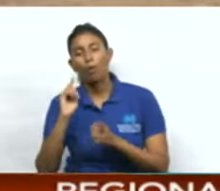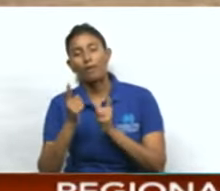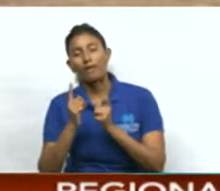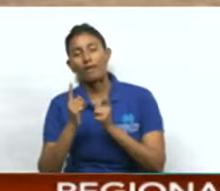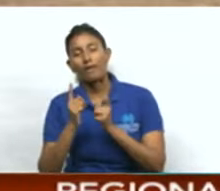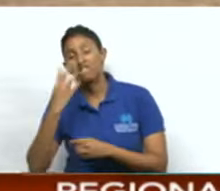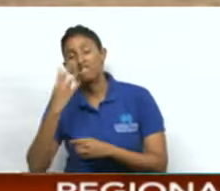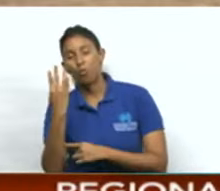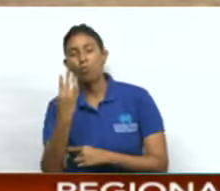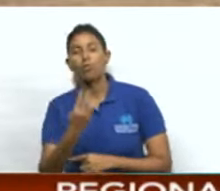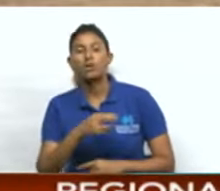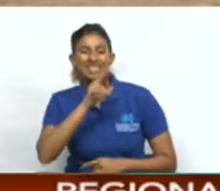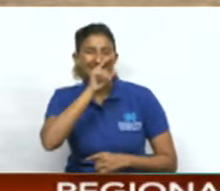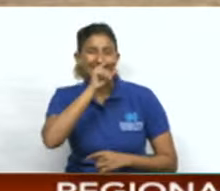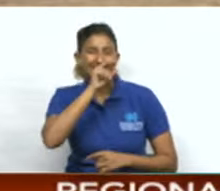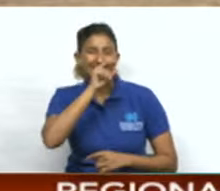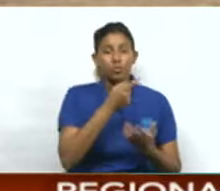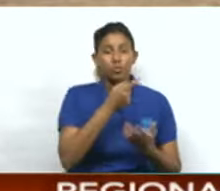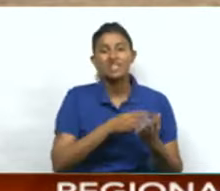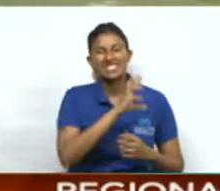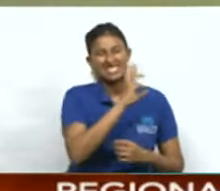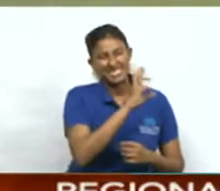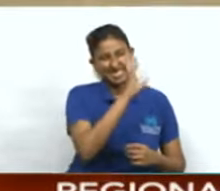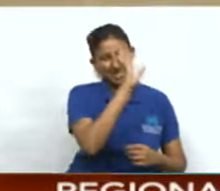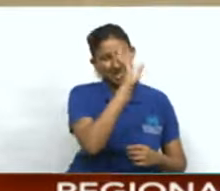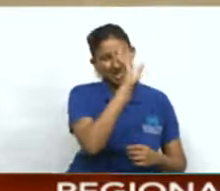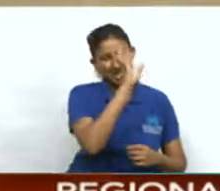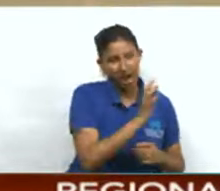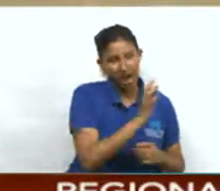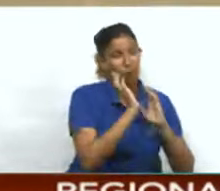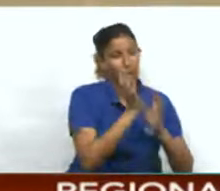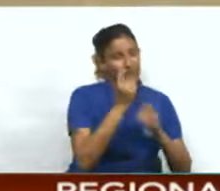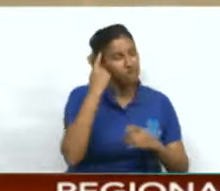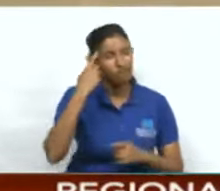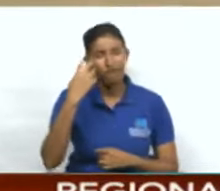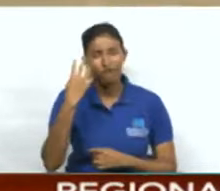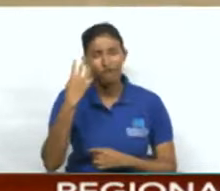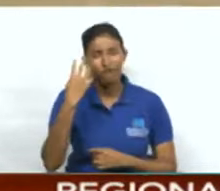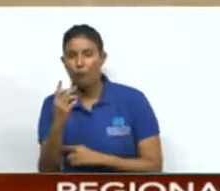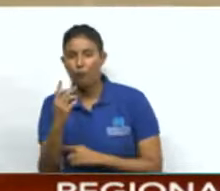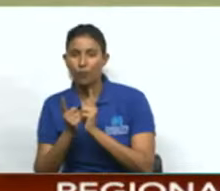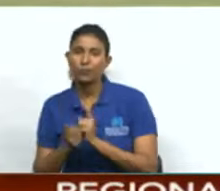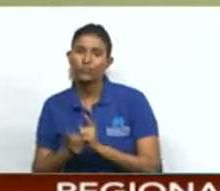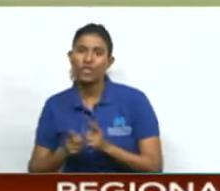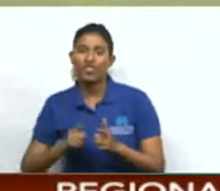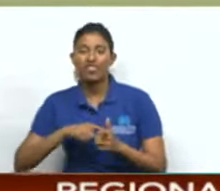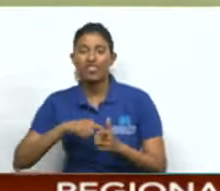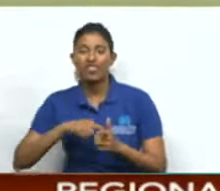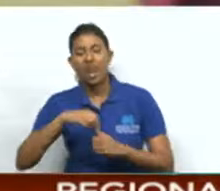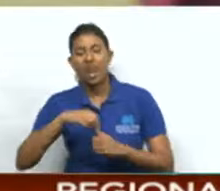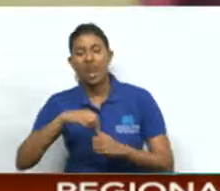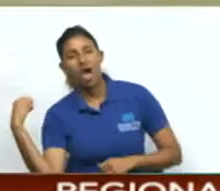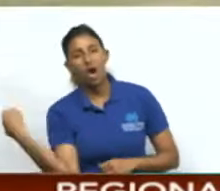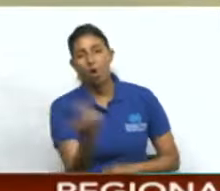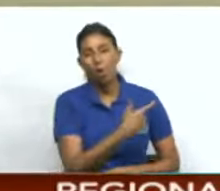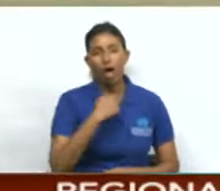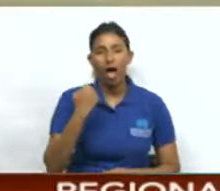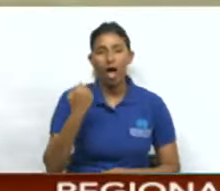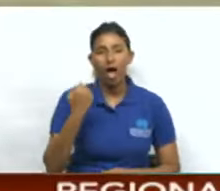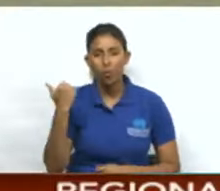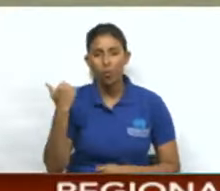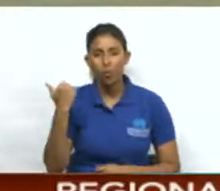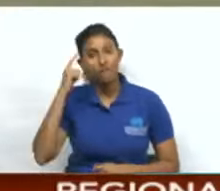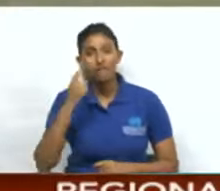4. And soon, the Harpy Eagles were bowled out for 171 in the 36th over, losing to the West Indies Academy